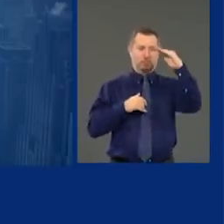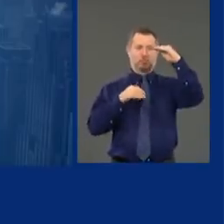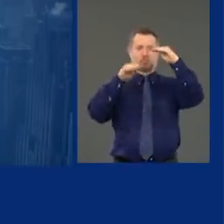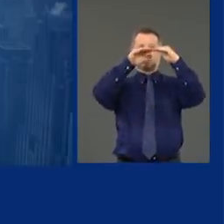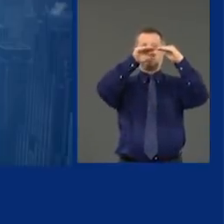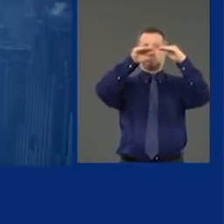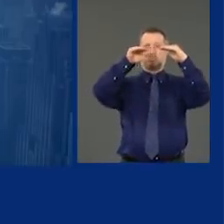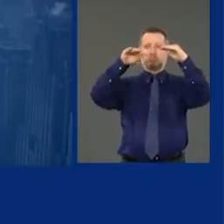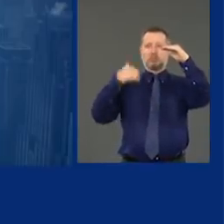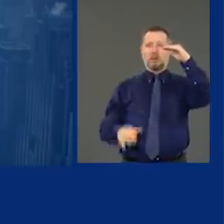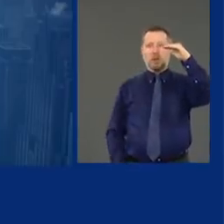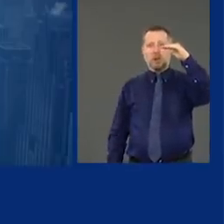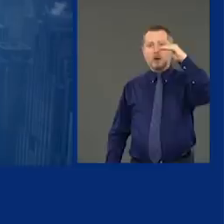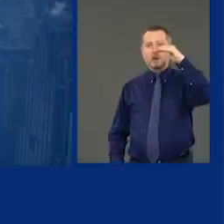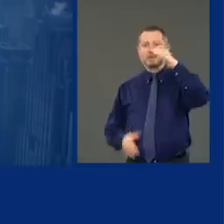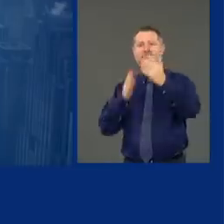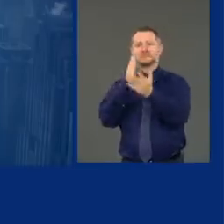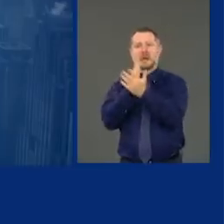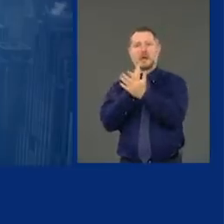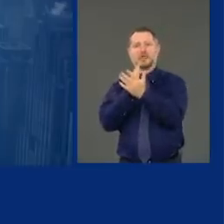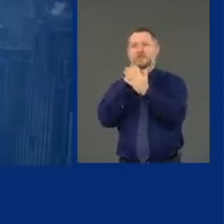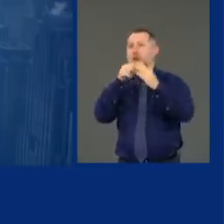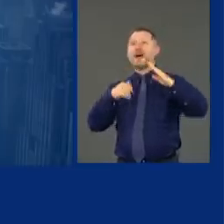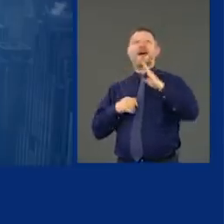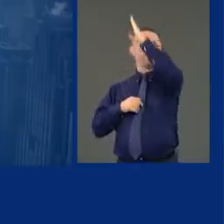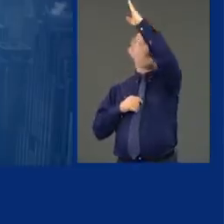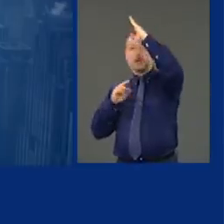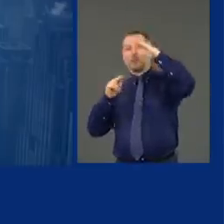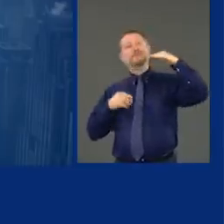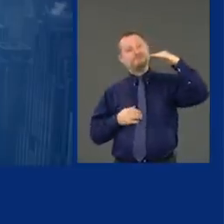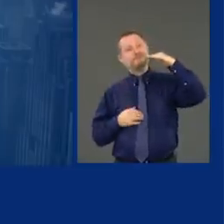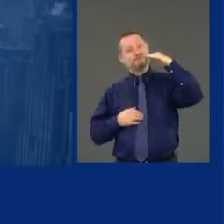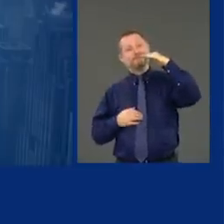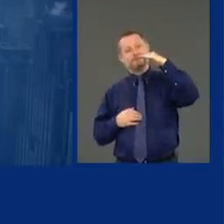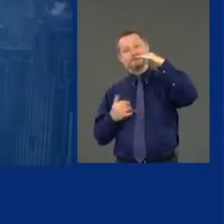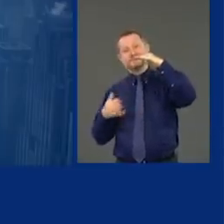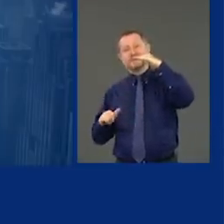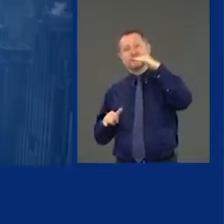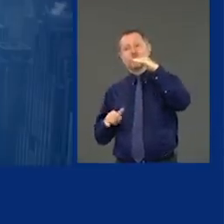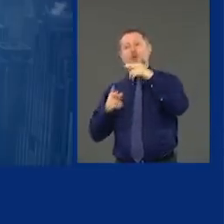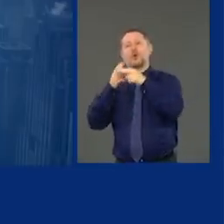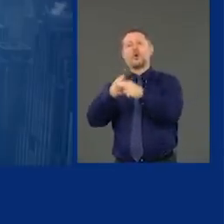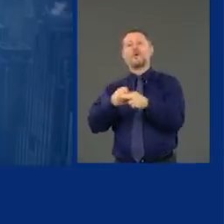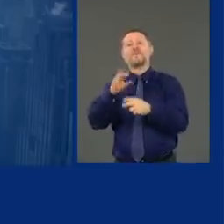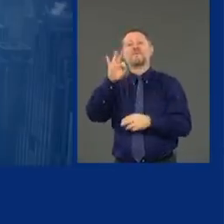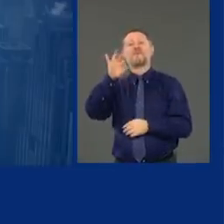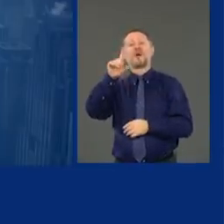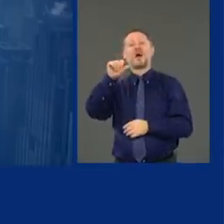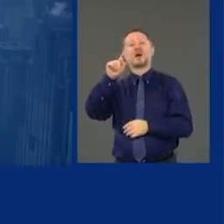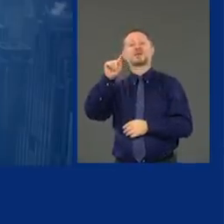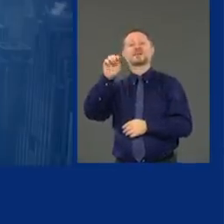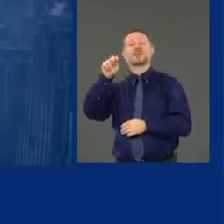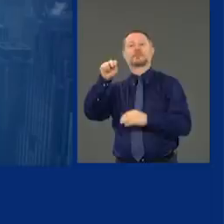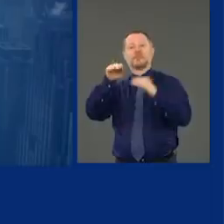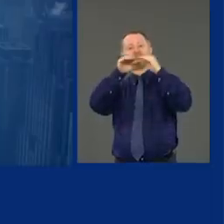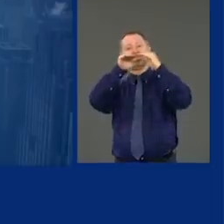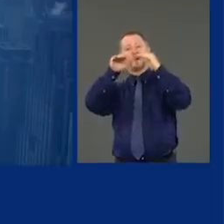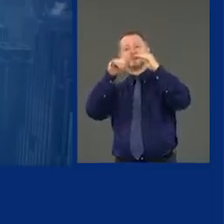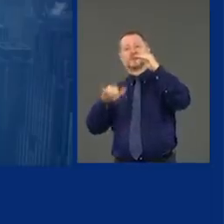the increase and get to a plateau. That's the flat of the curve, get to a